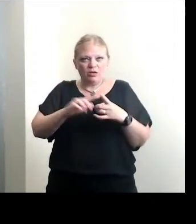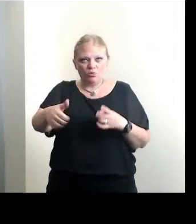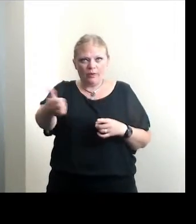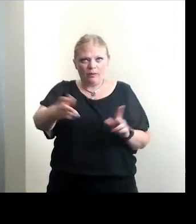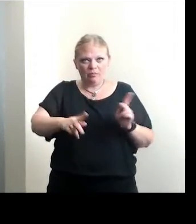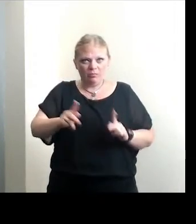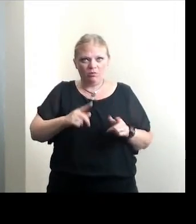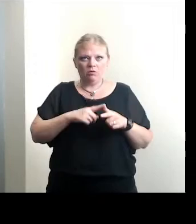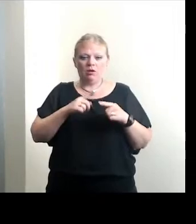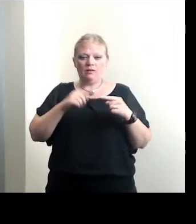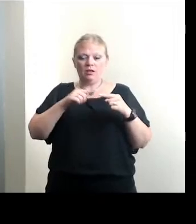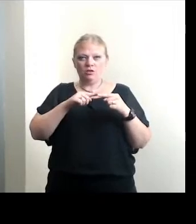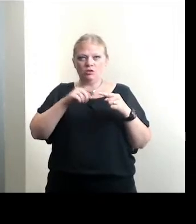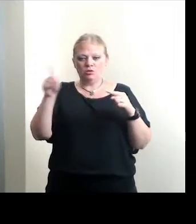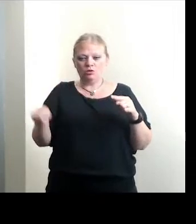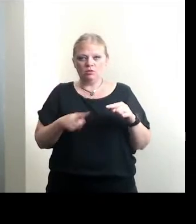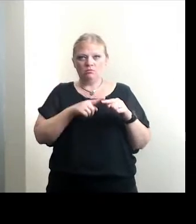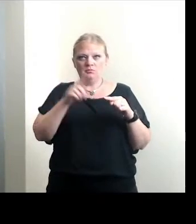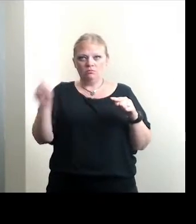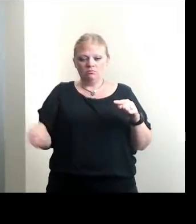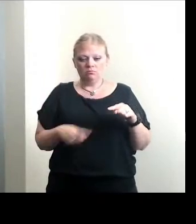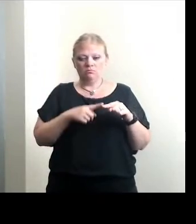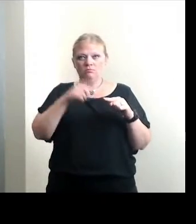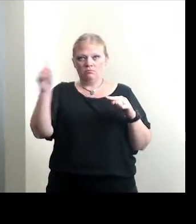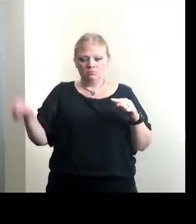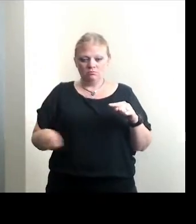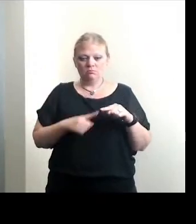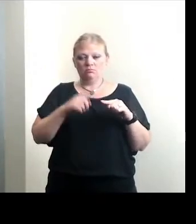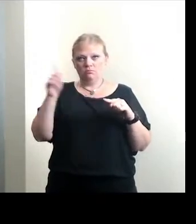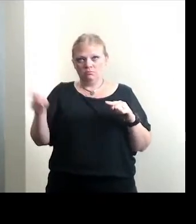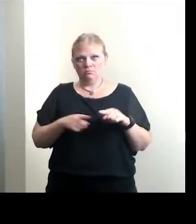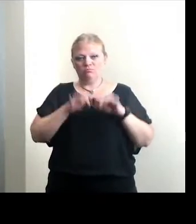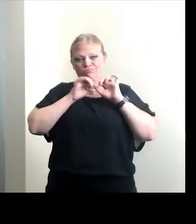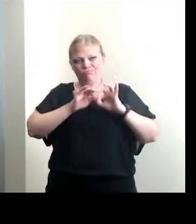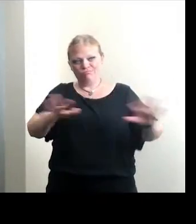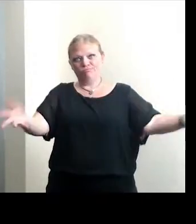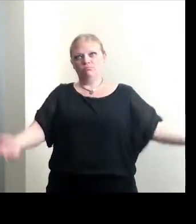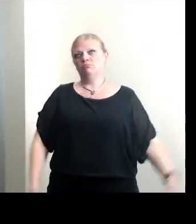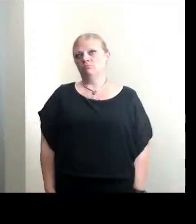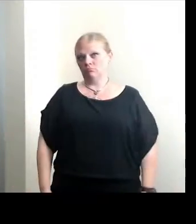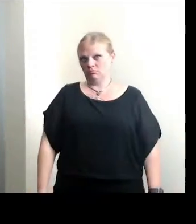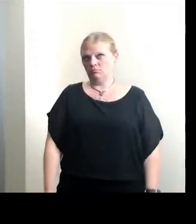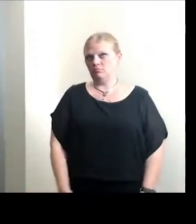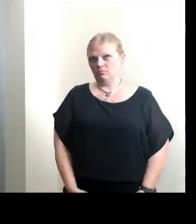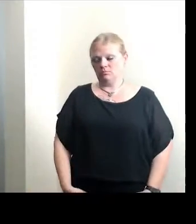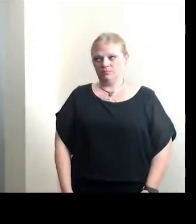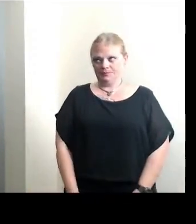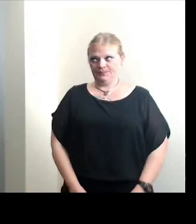then we just keep the cycle of growth going. So with that, Dr. Berstein.